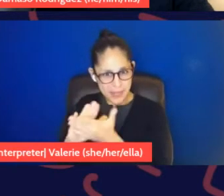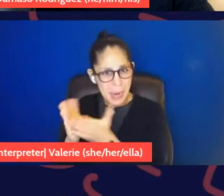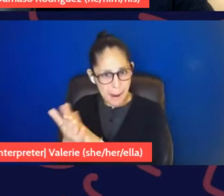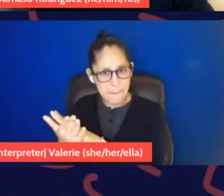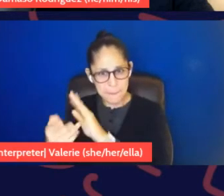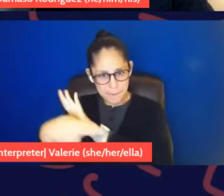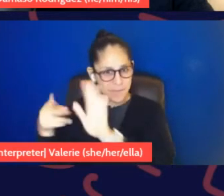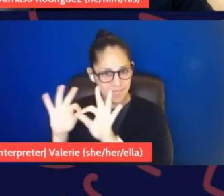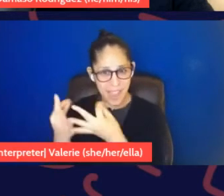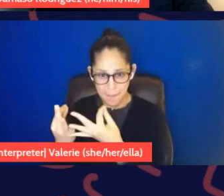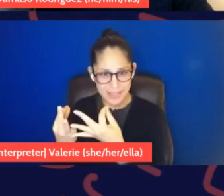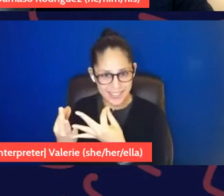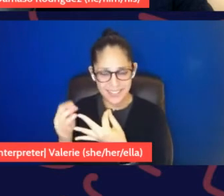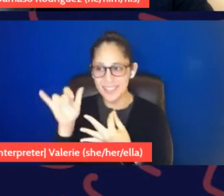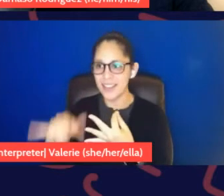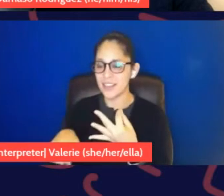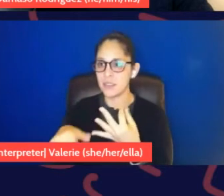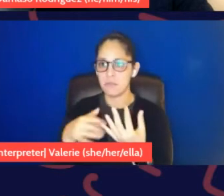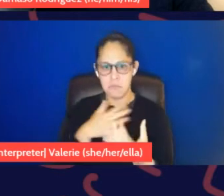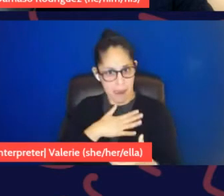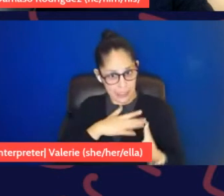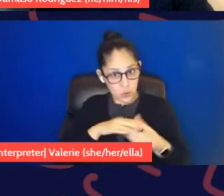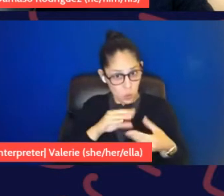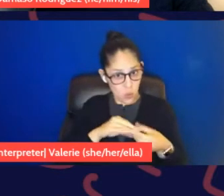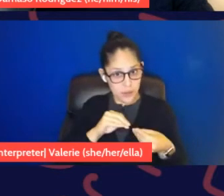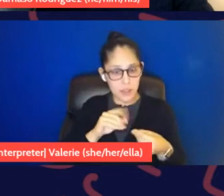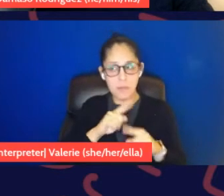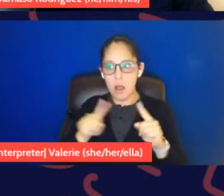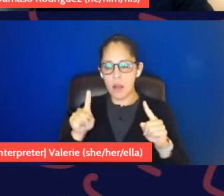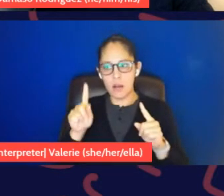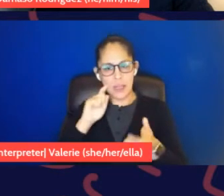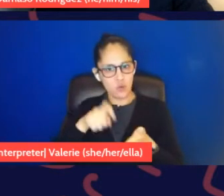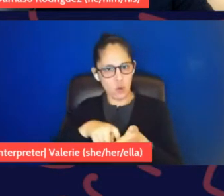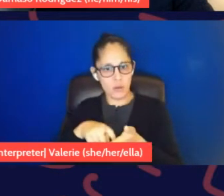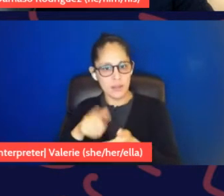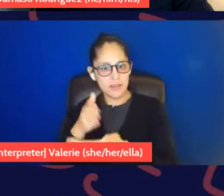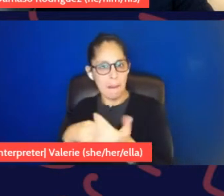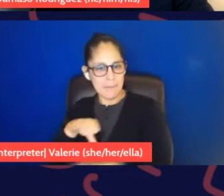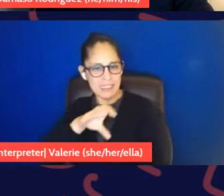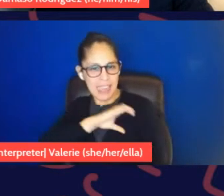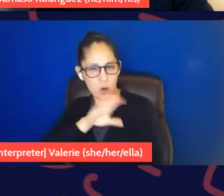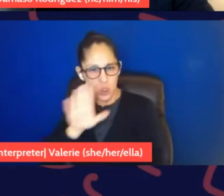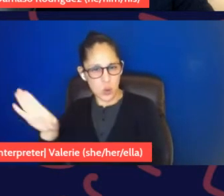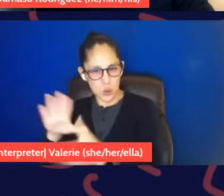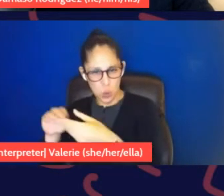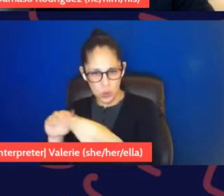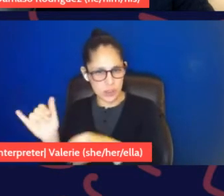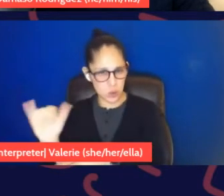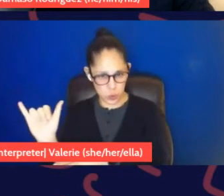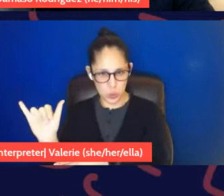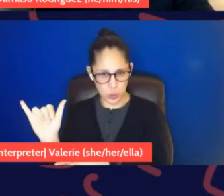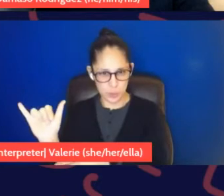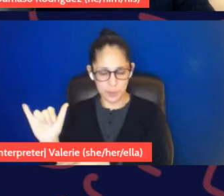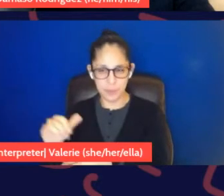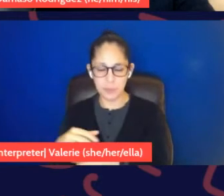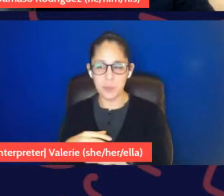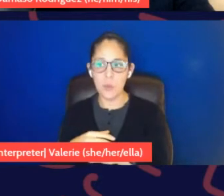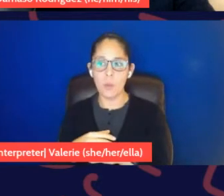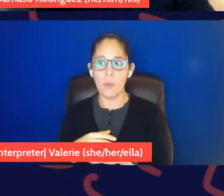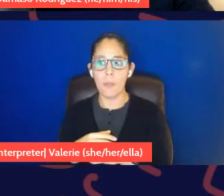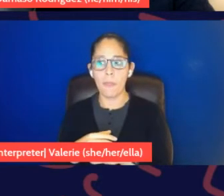that has been the story of one of my stories, but also it's the story of some of the characters and we have it. And